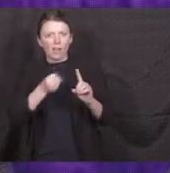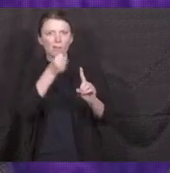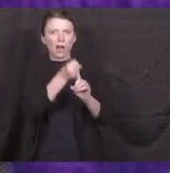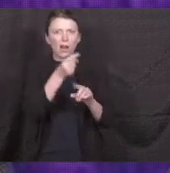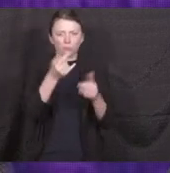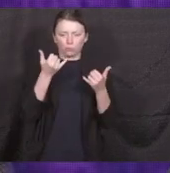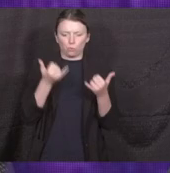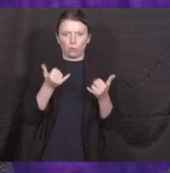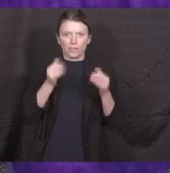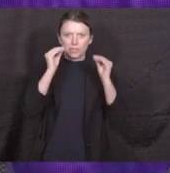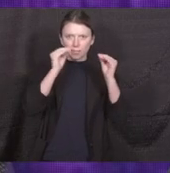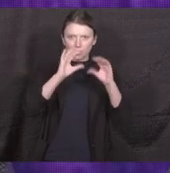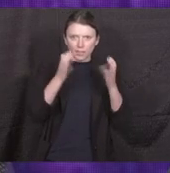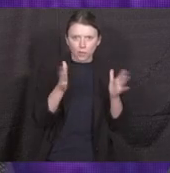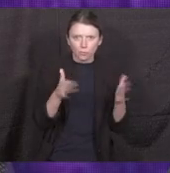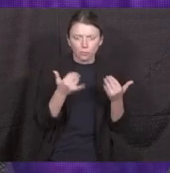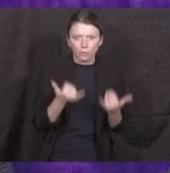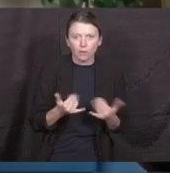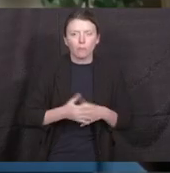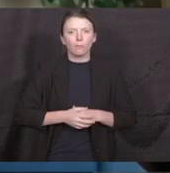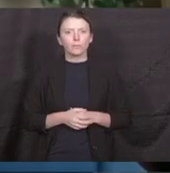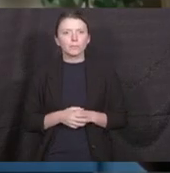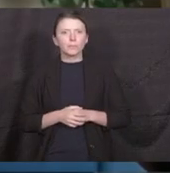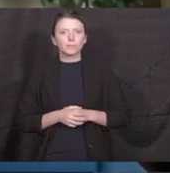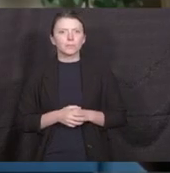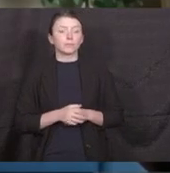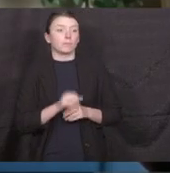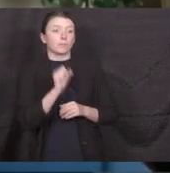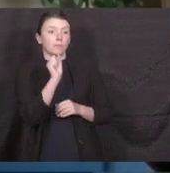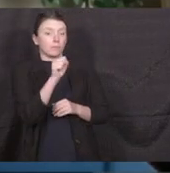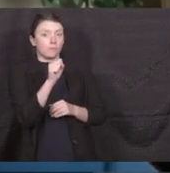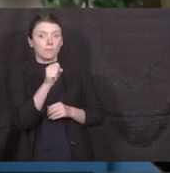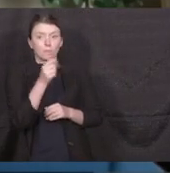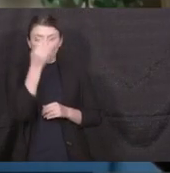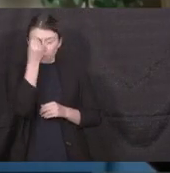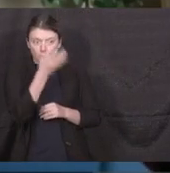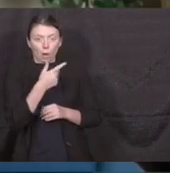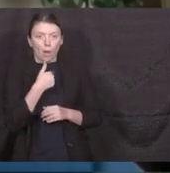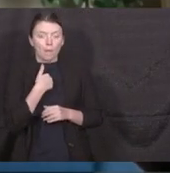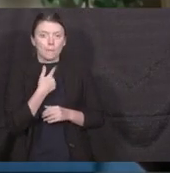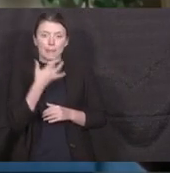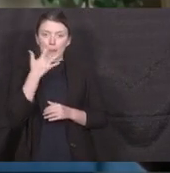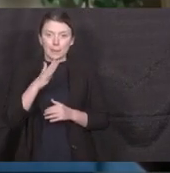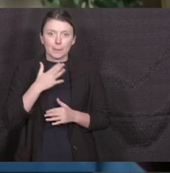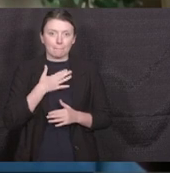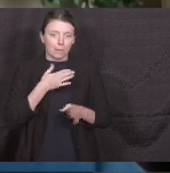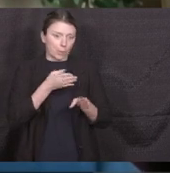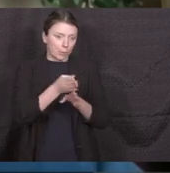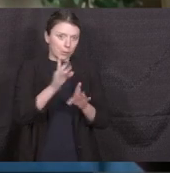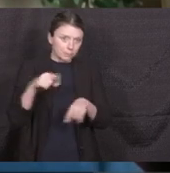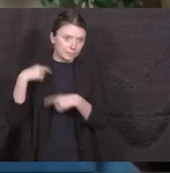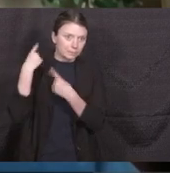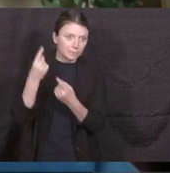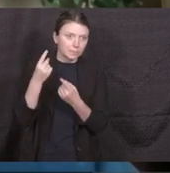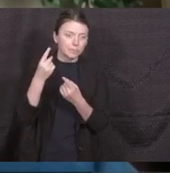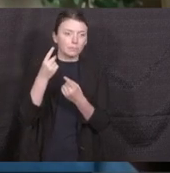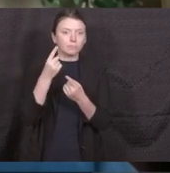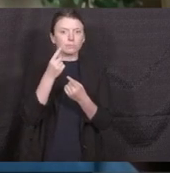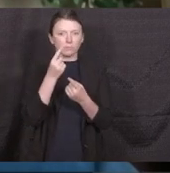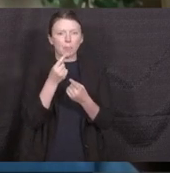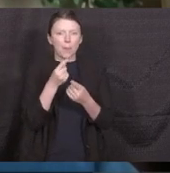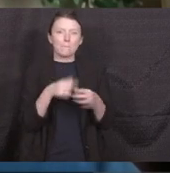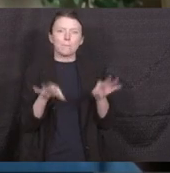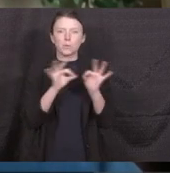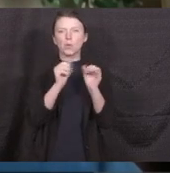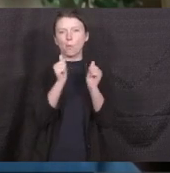currently teaching in the classroom? Yeah, I mean, I've been really fortunate in my career, mainly in documentary,